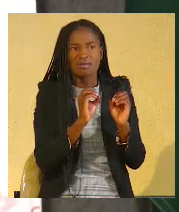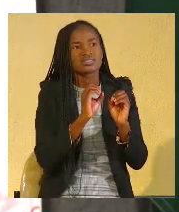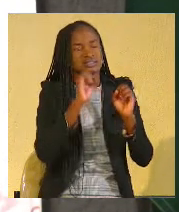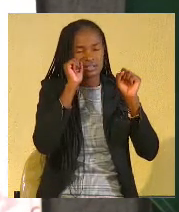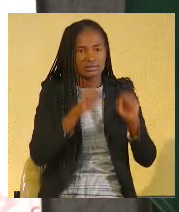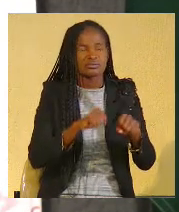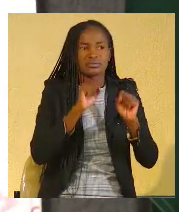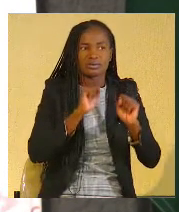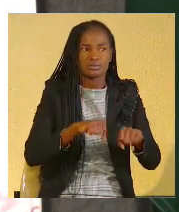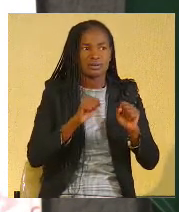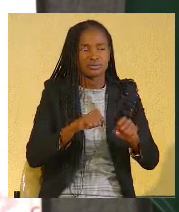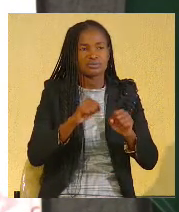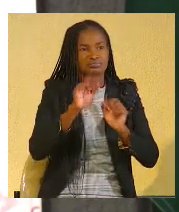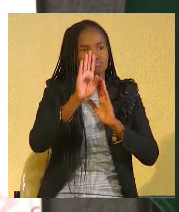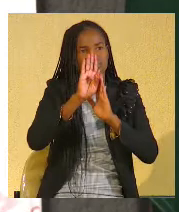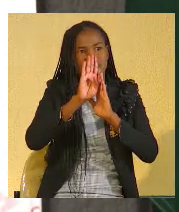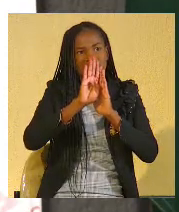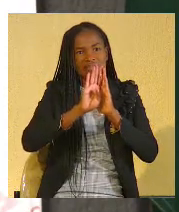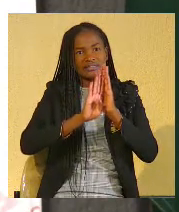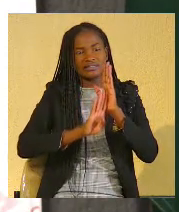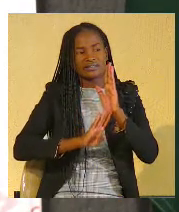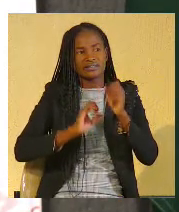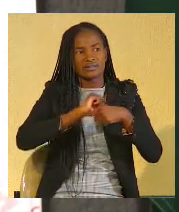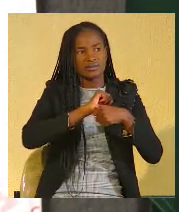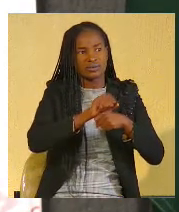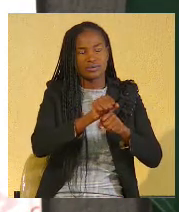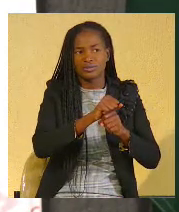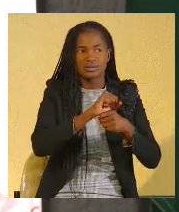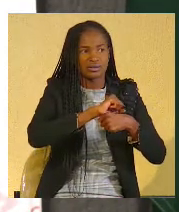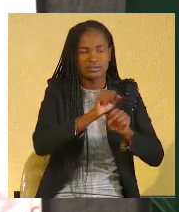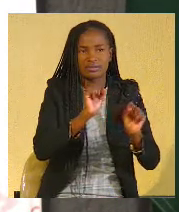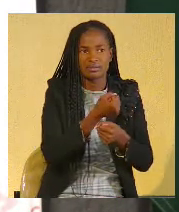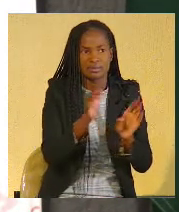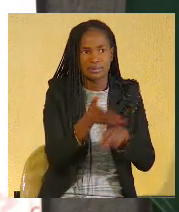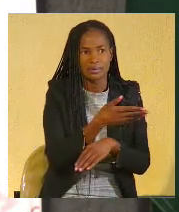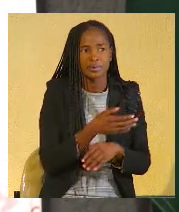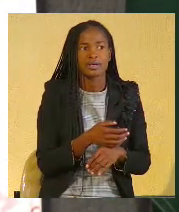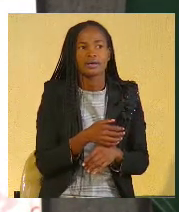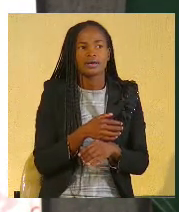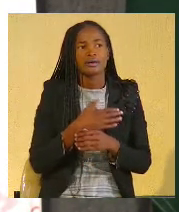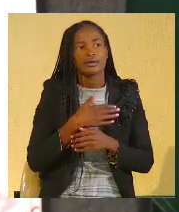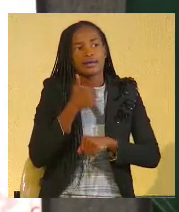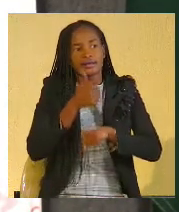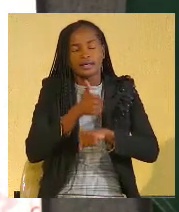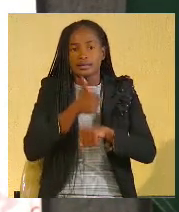Yes, to a large extent, we have managed to prevent widespread